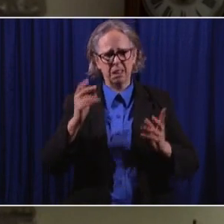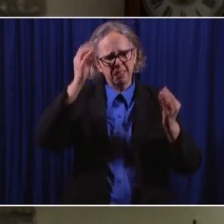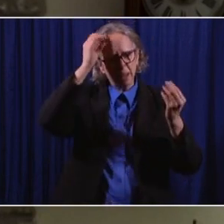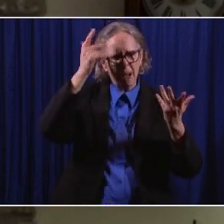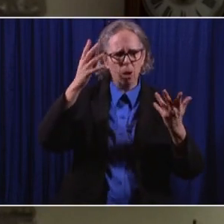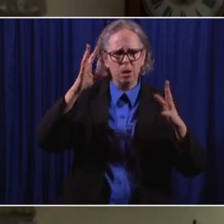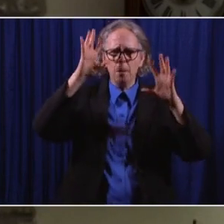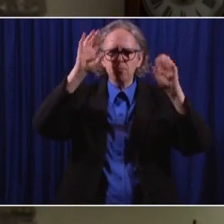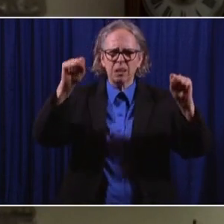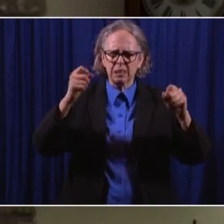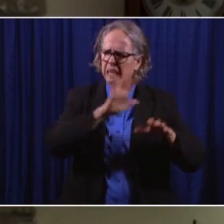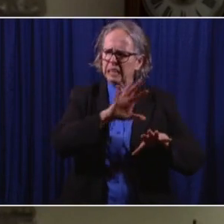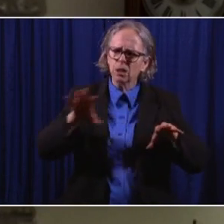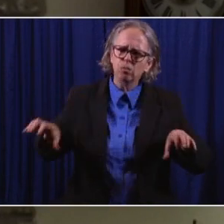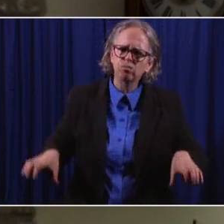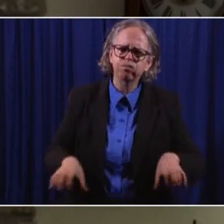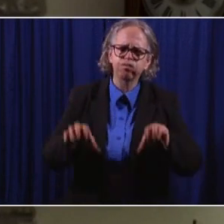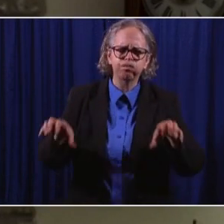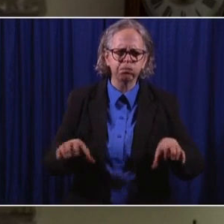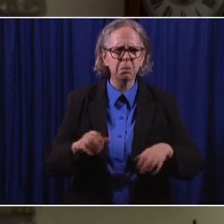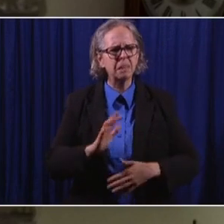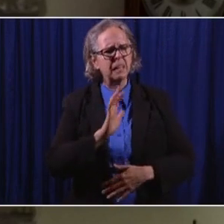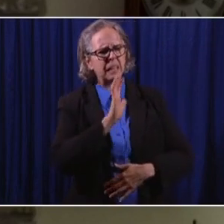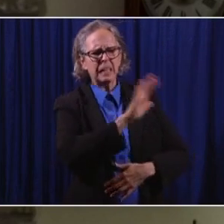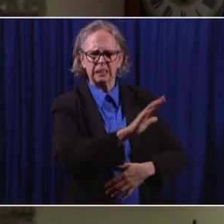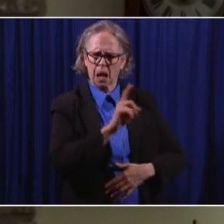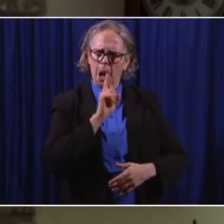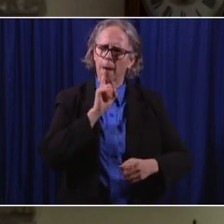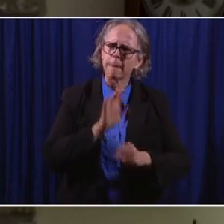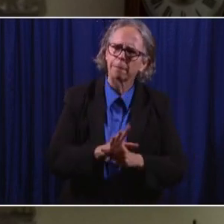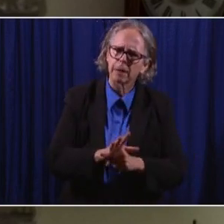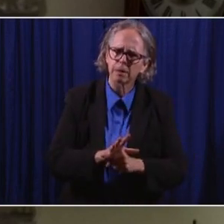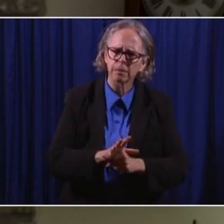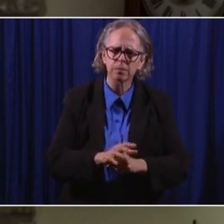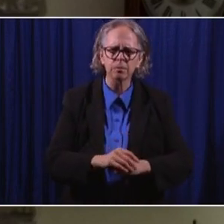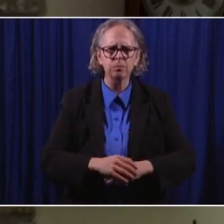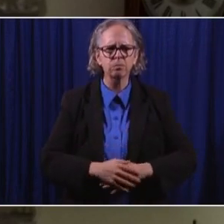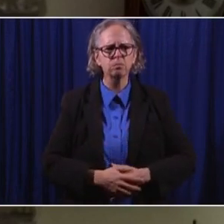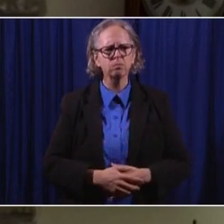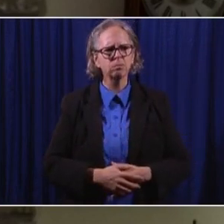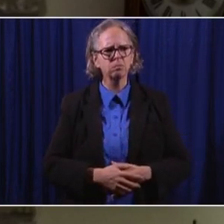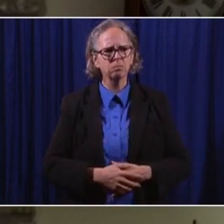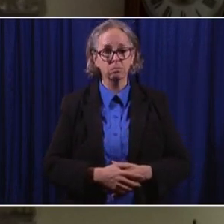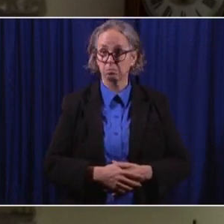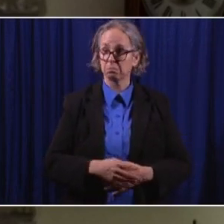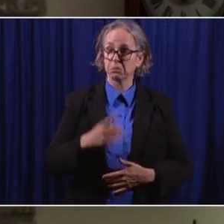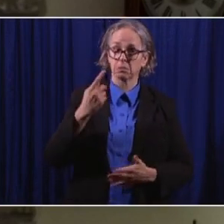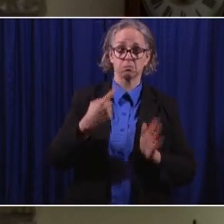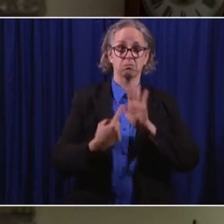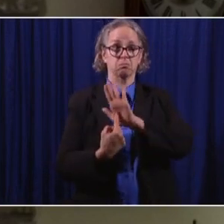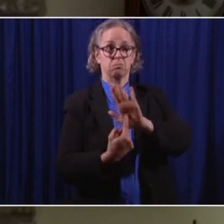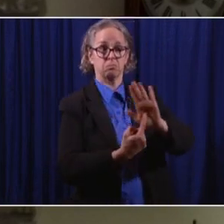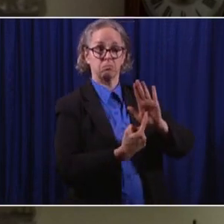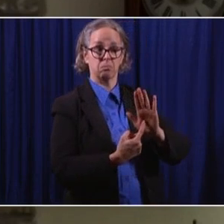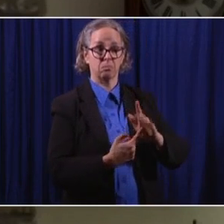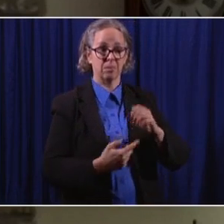and this is highlighted, of course, by his nomination, Judge Barrett.